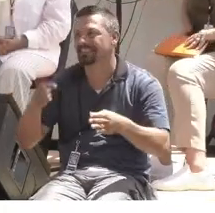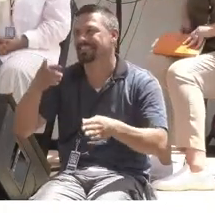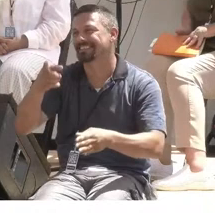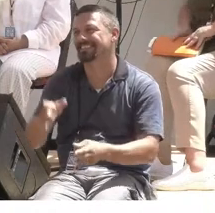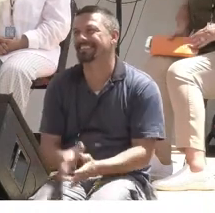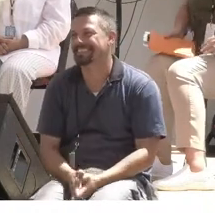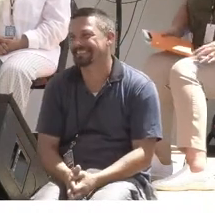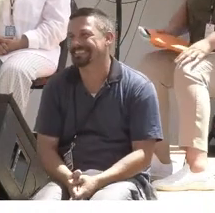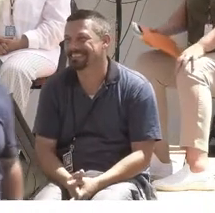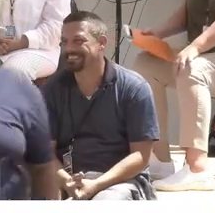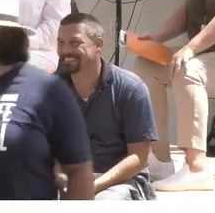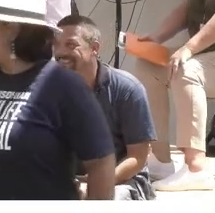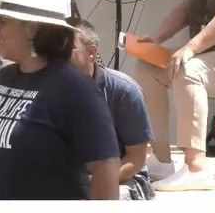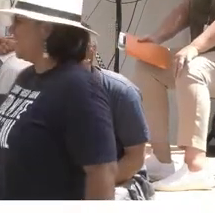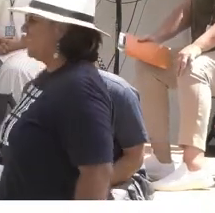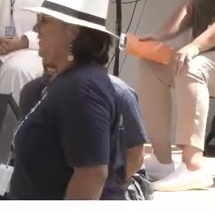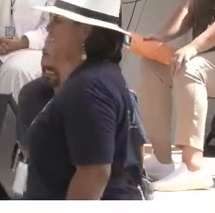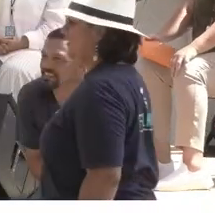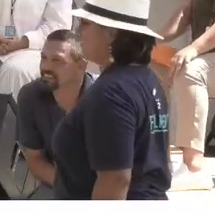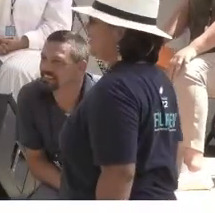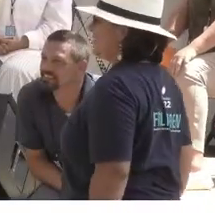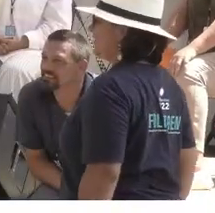Studio.